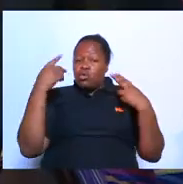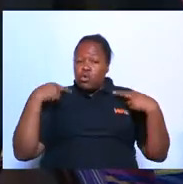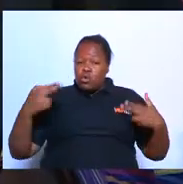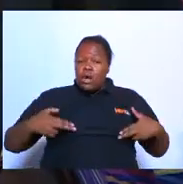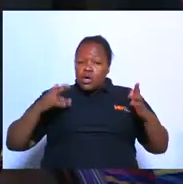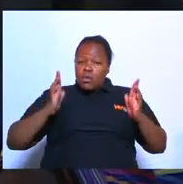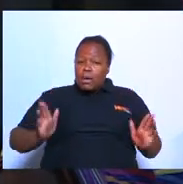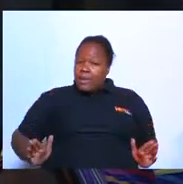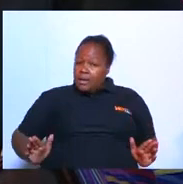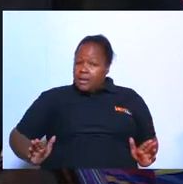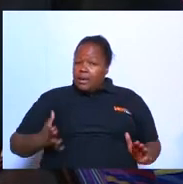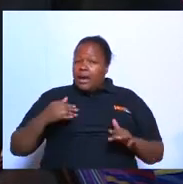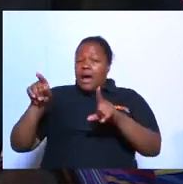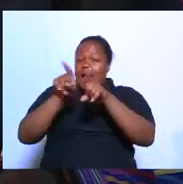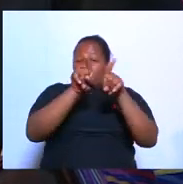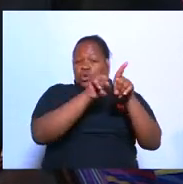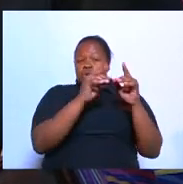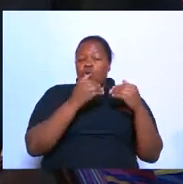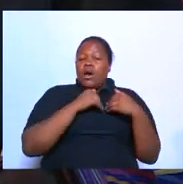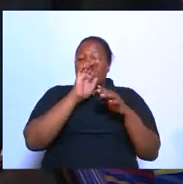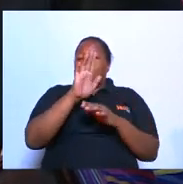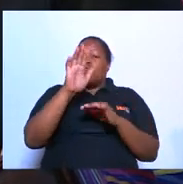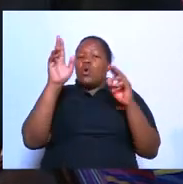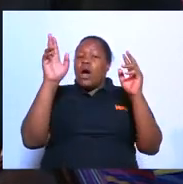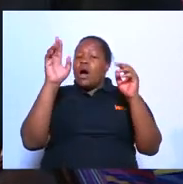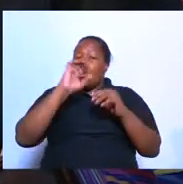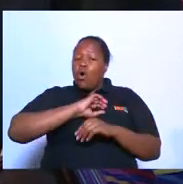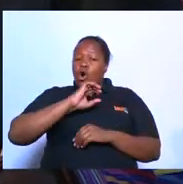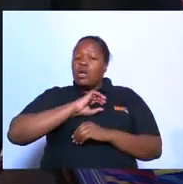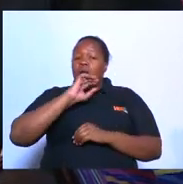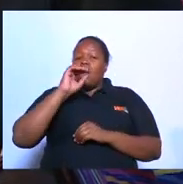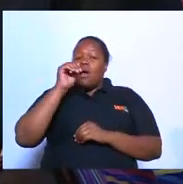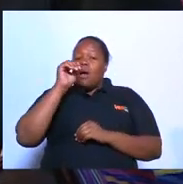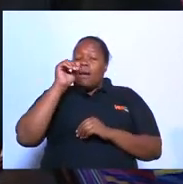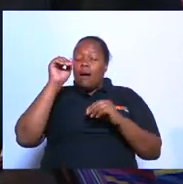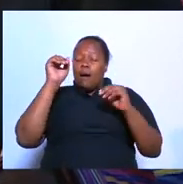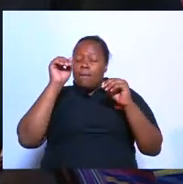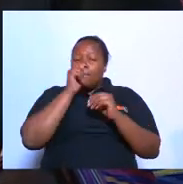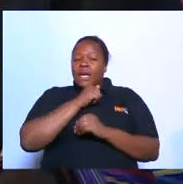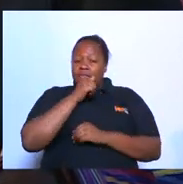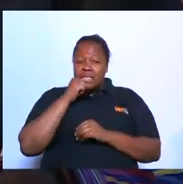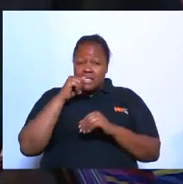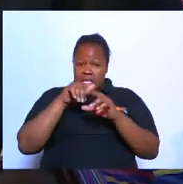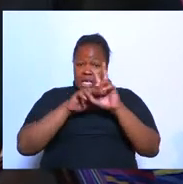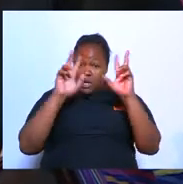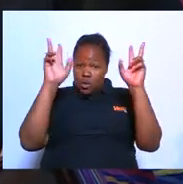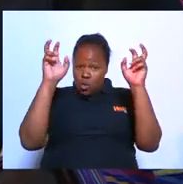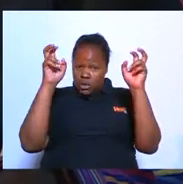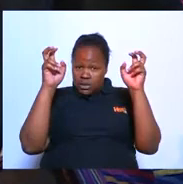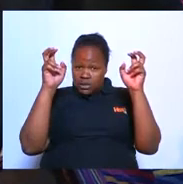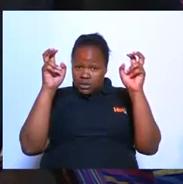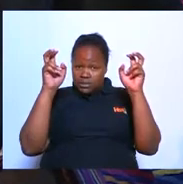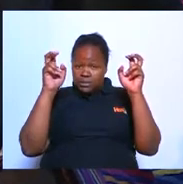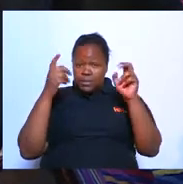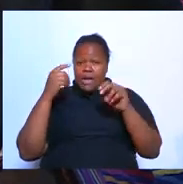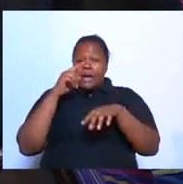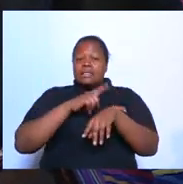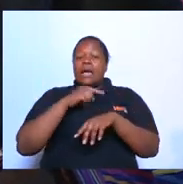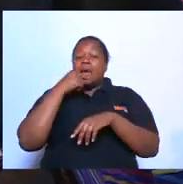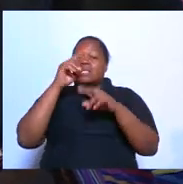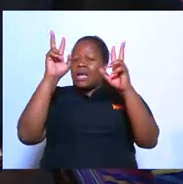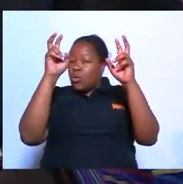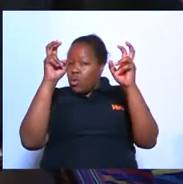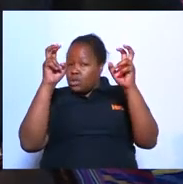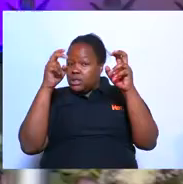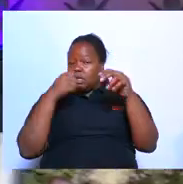being you have your own privacy in court when I say in court we'll talk about it